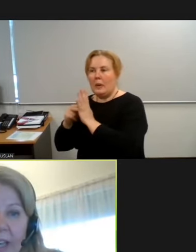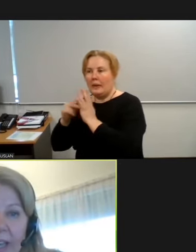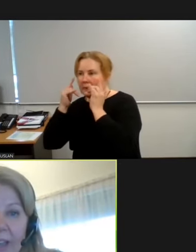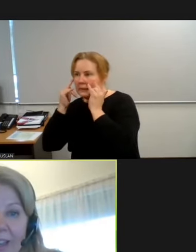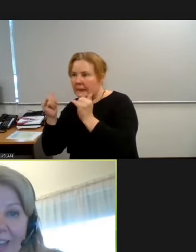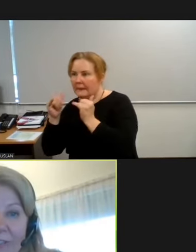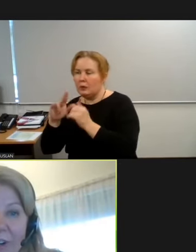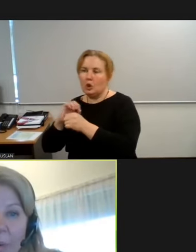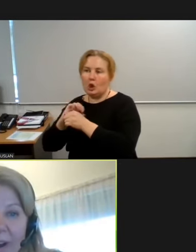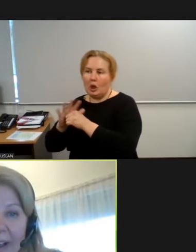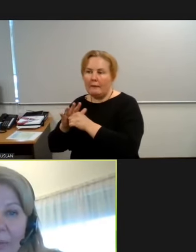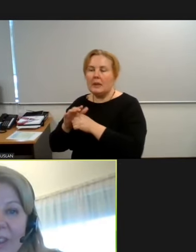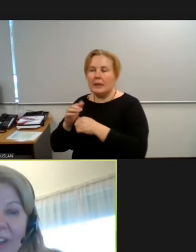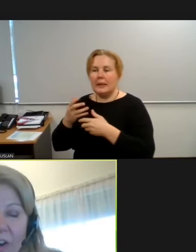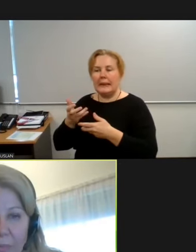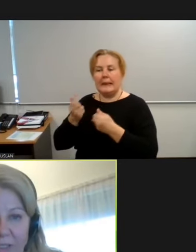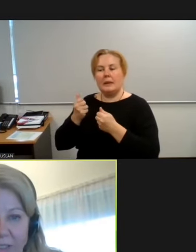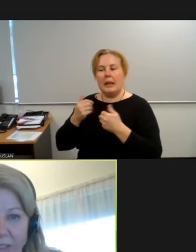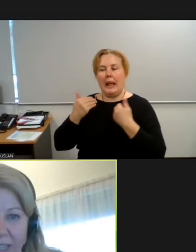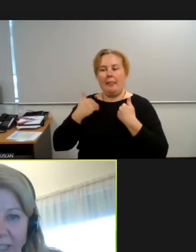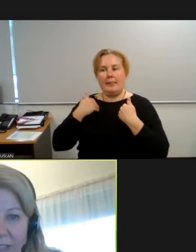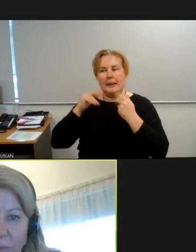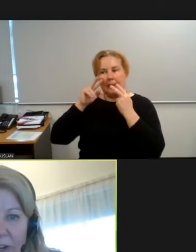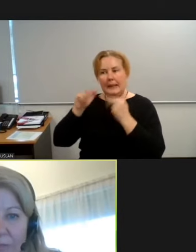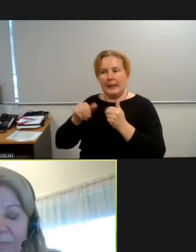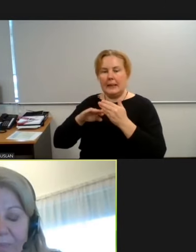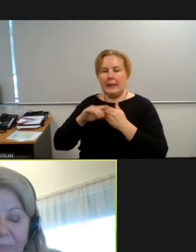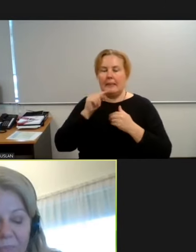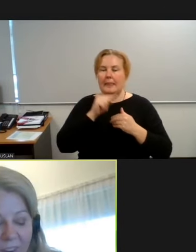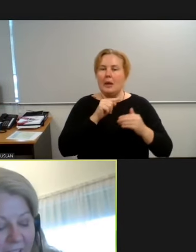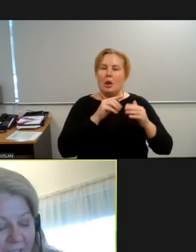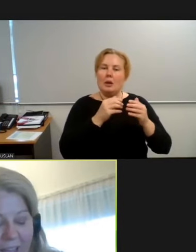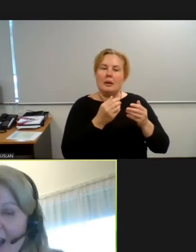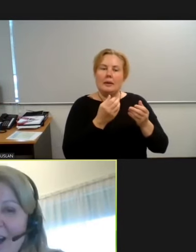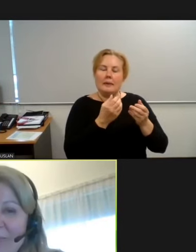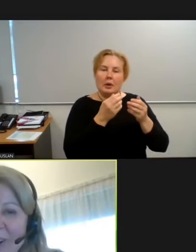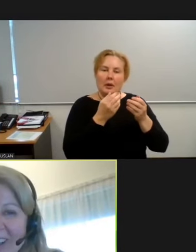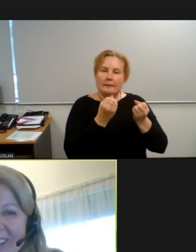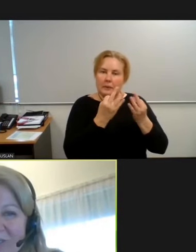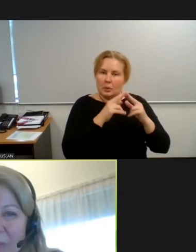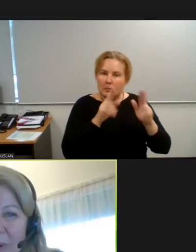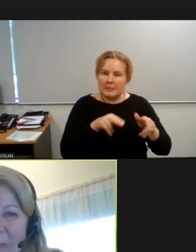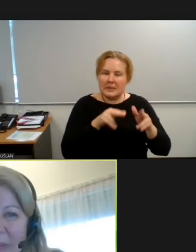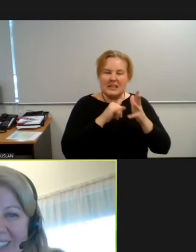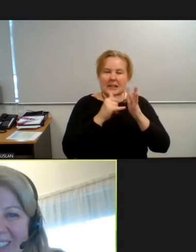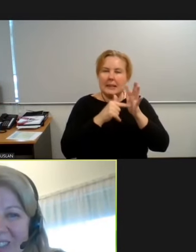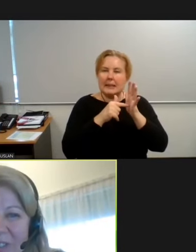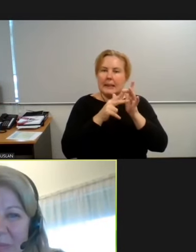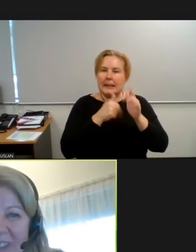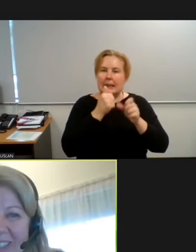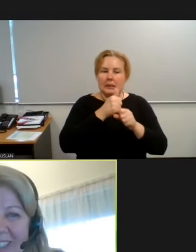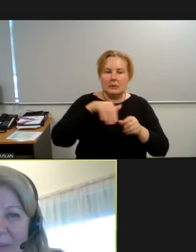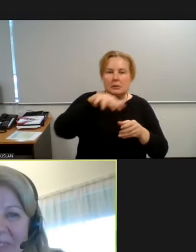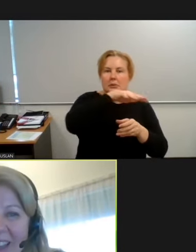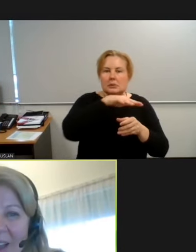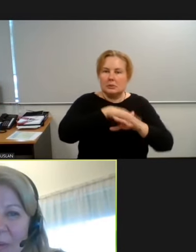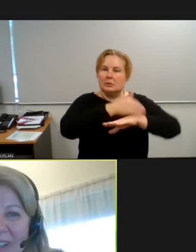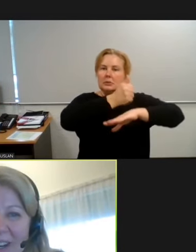the healthcare that they require within a homelessness setting as well. Now I can report back to the group